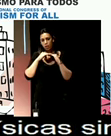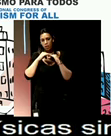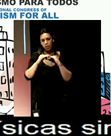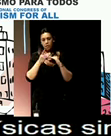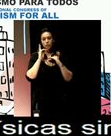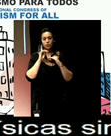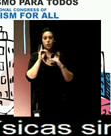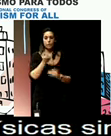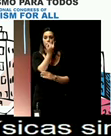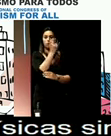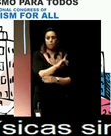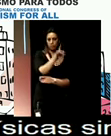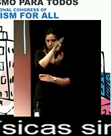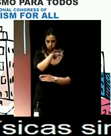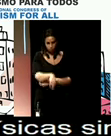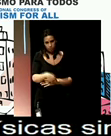services.